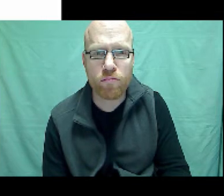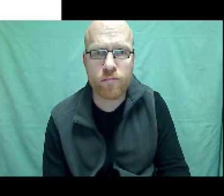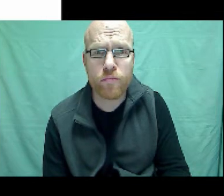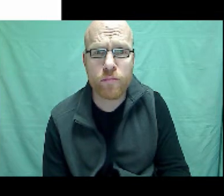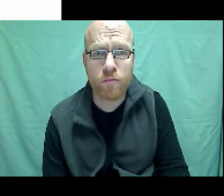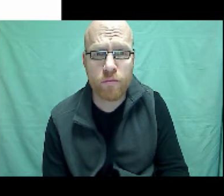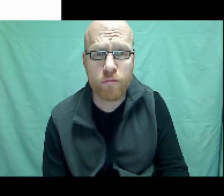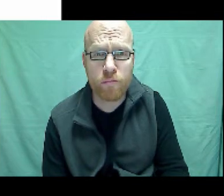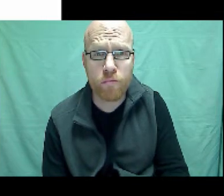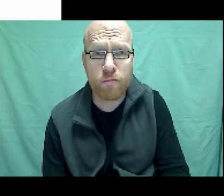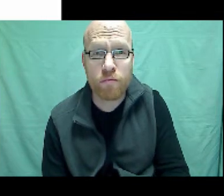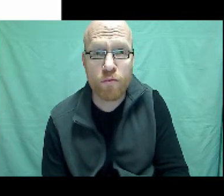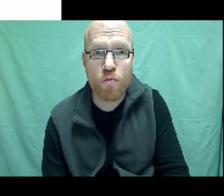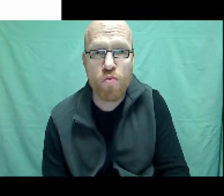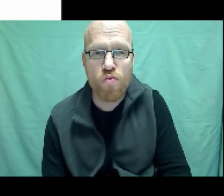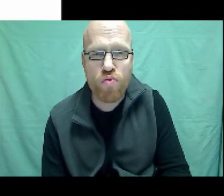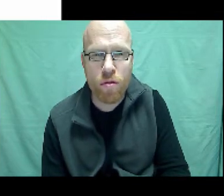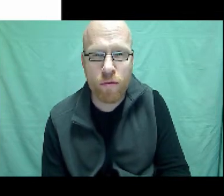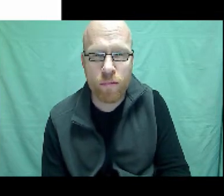minute.